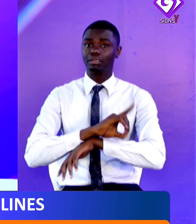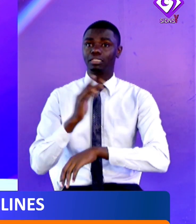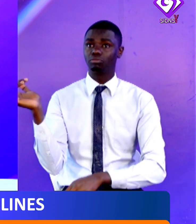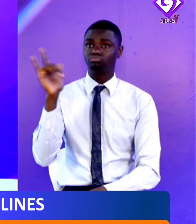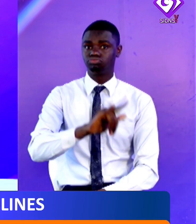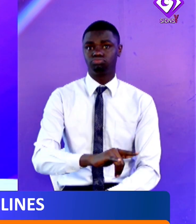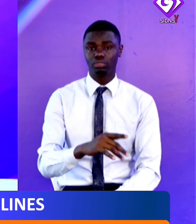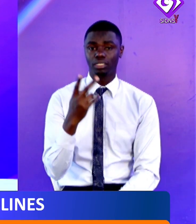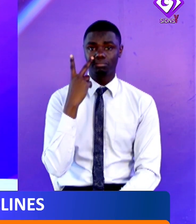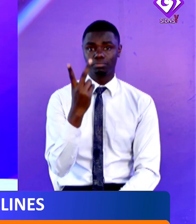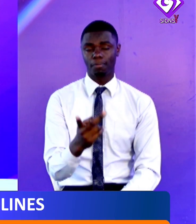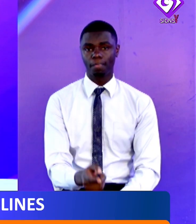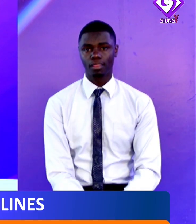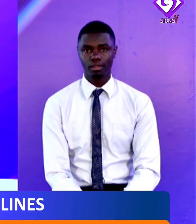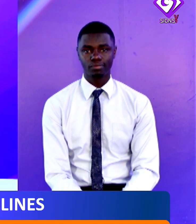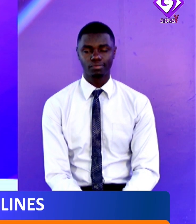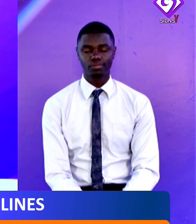look.